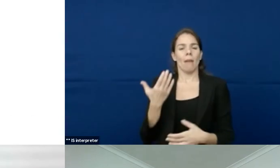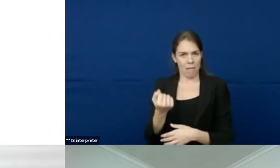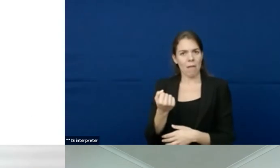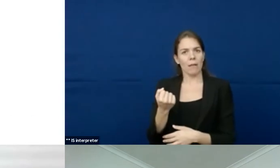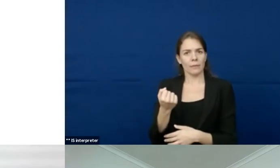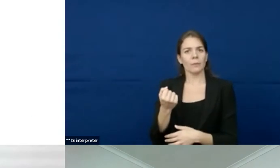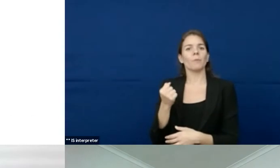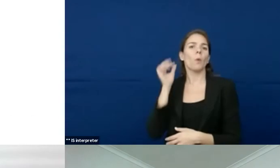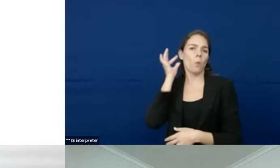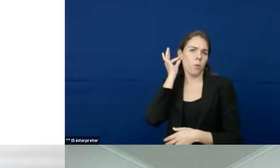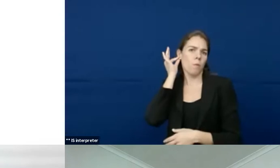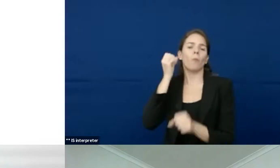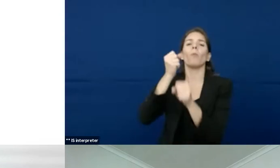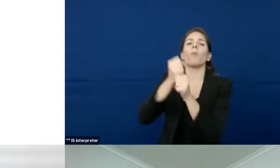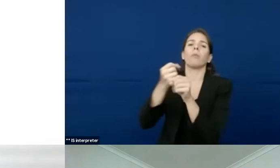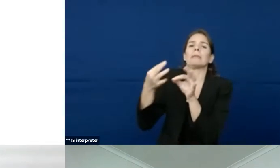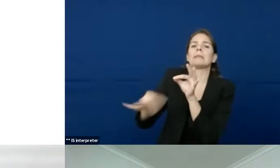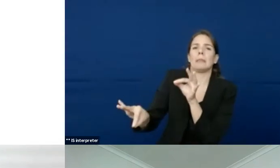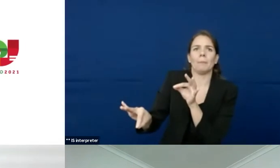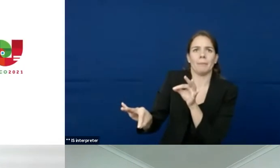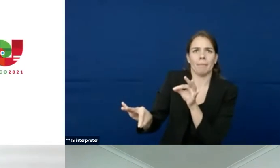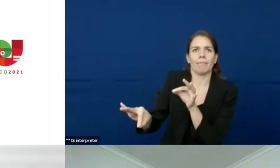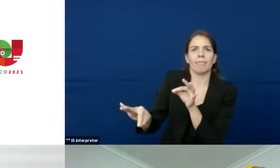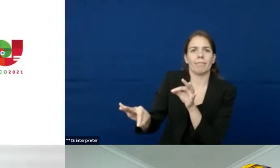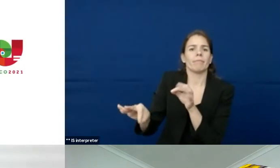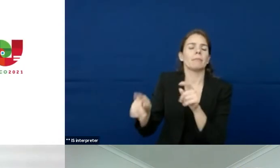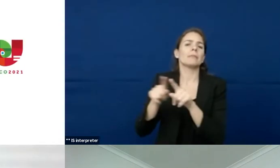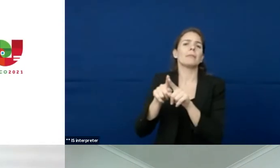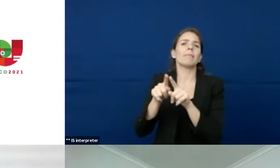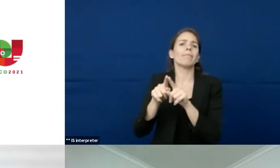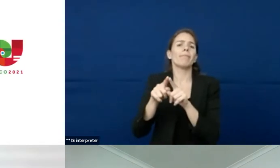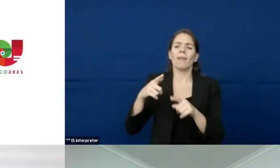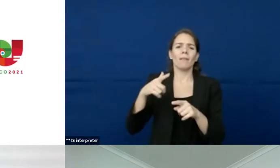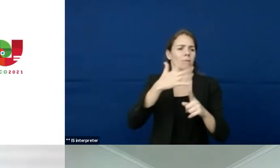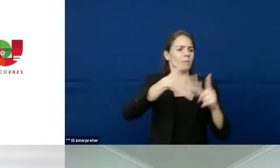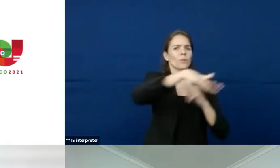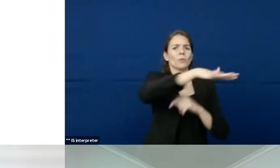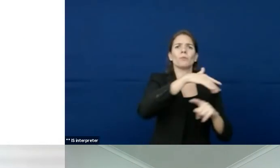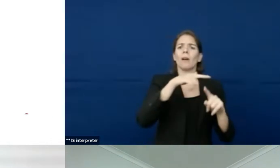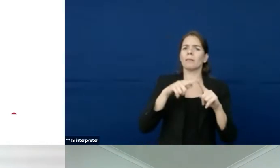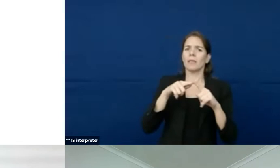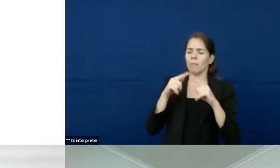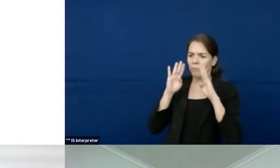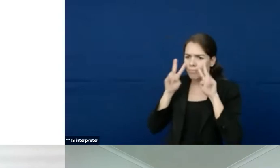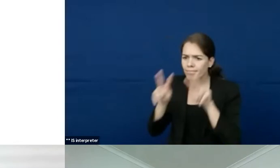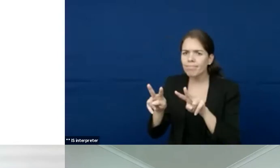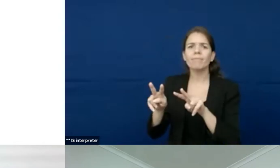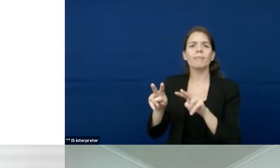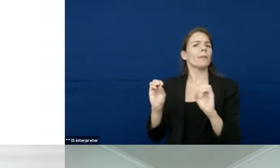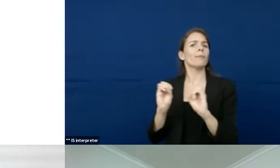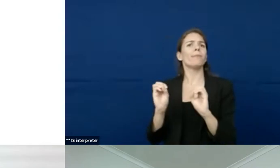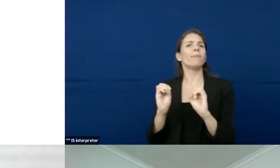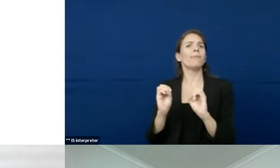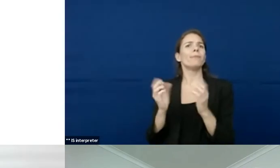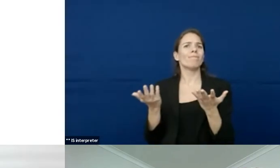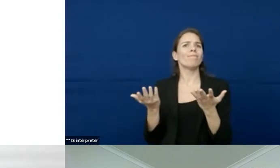settings also suffering because of the impact of a double impact of COVID,